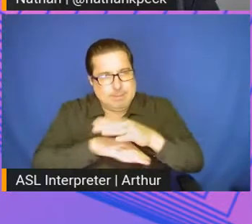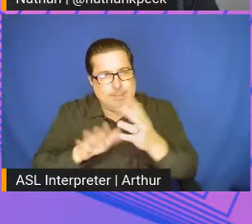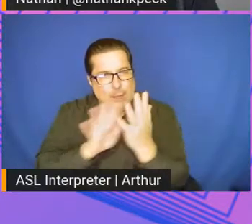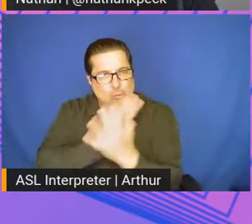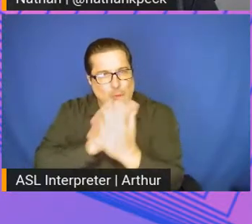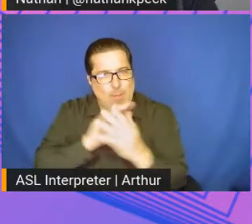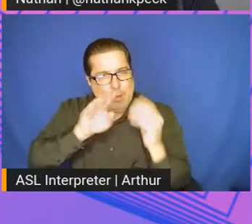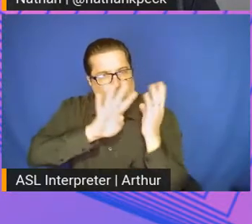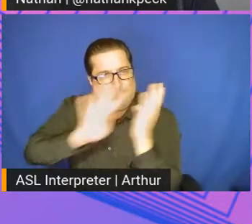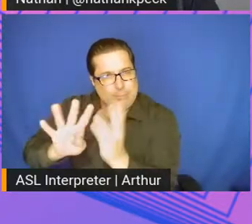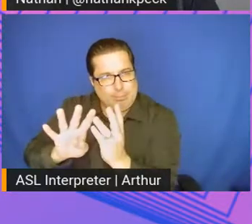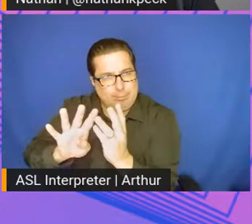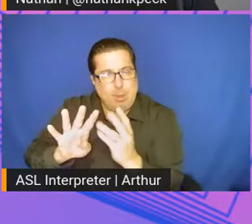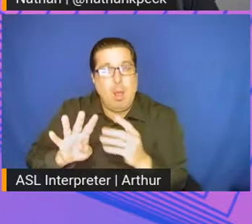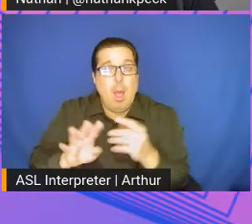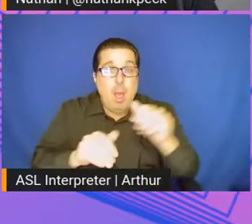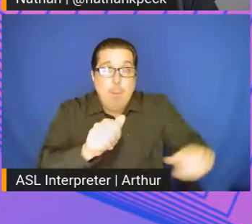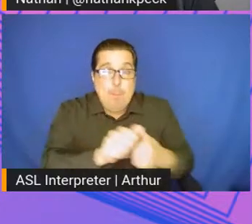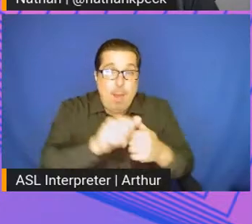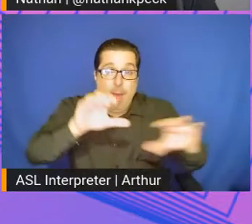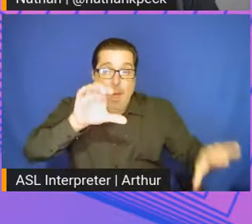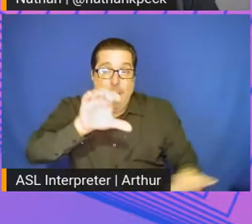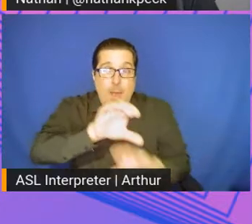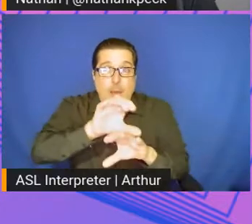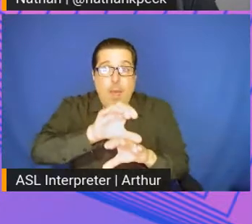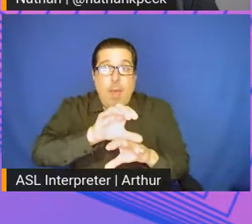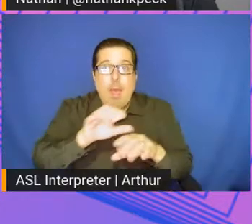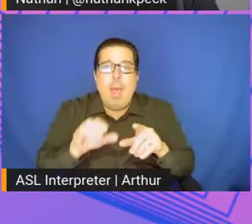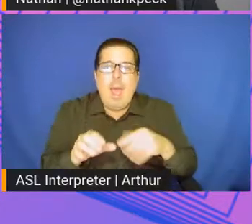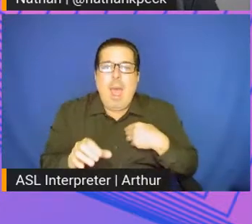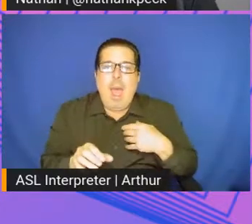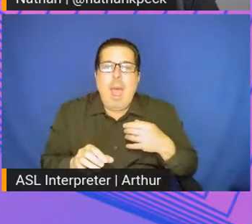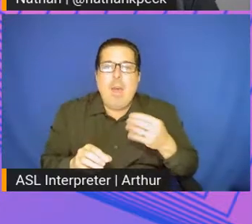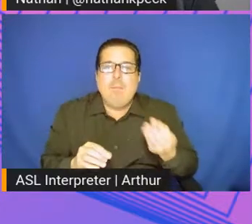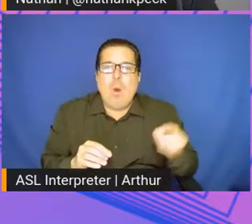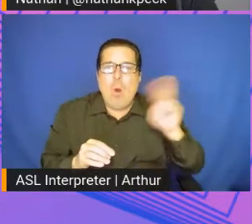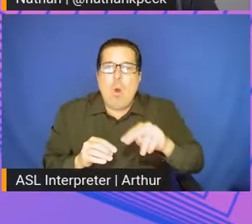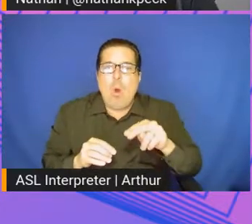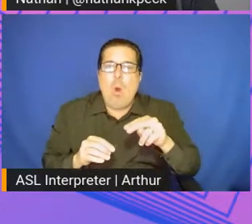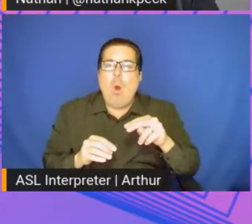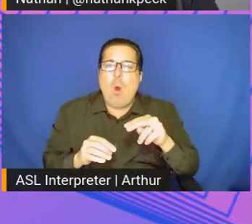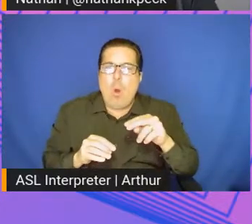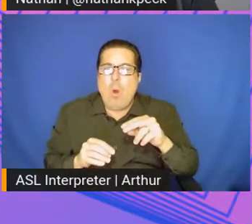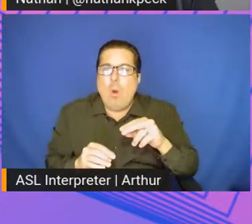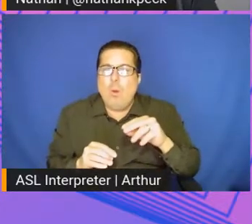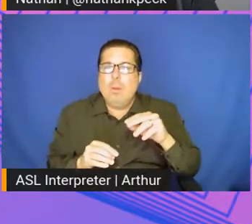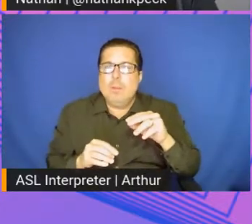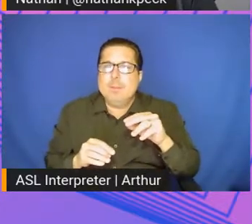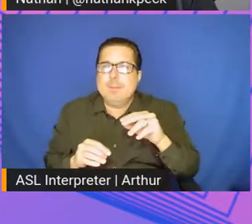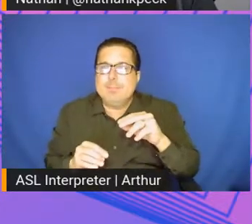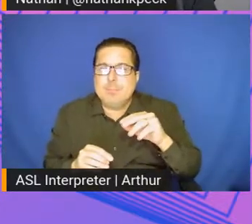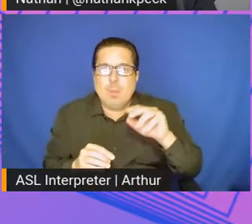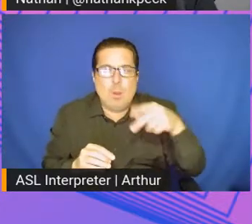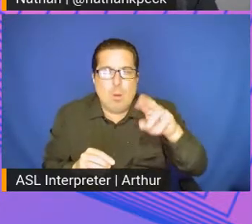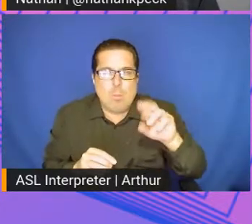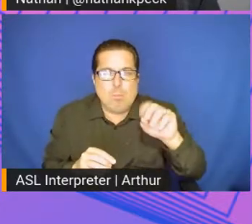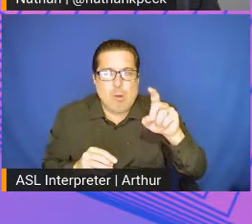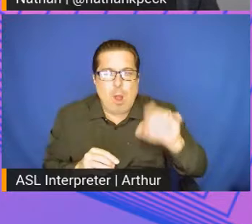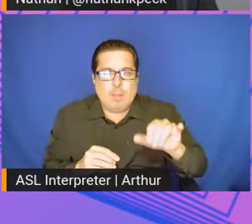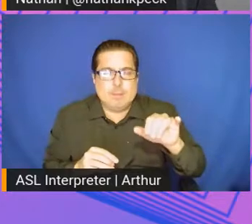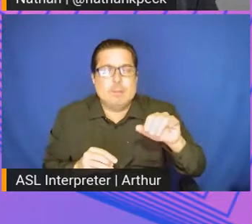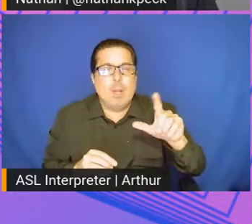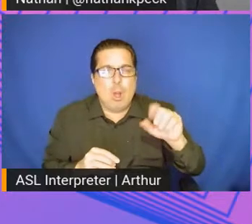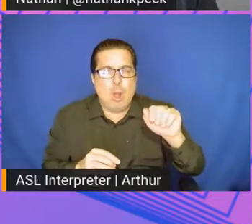behind that address, we're running our own Envoy proxy load balancer. And this Envoy proxy load balancer accepts